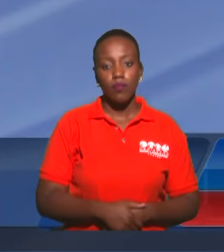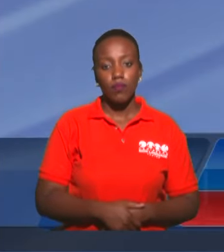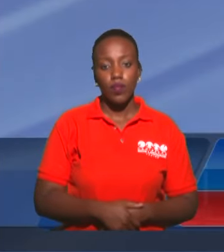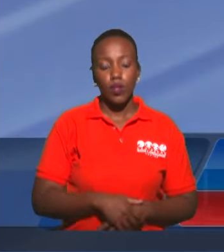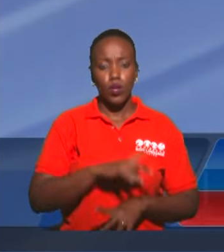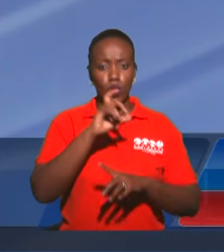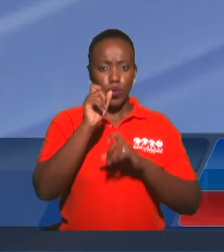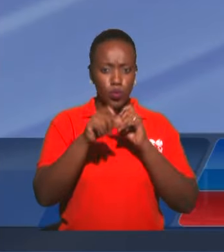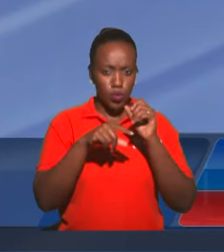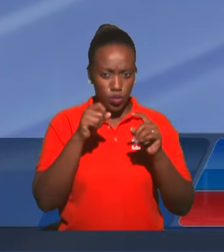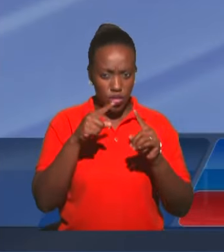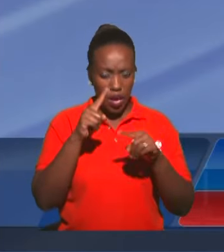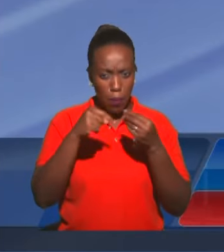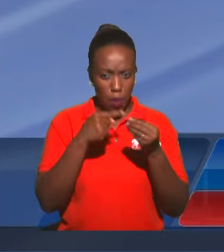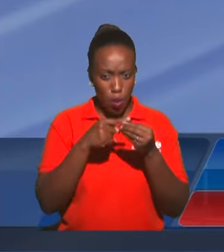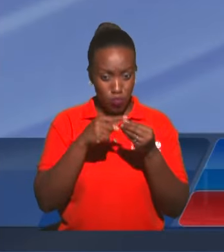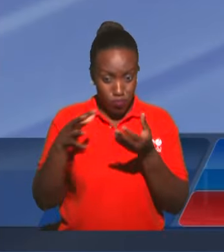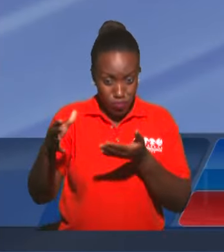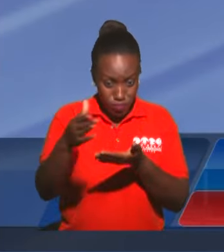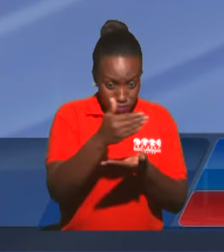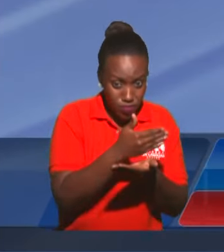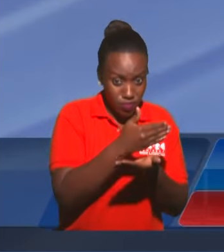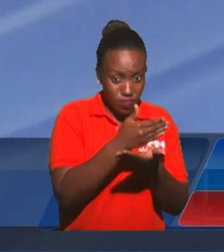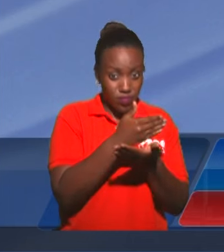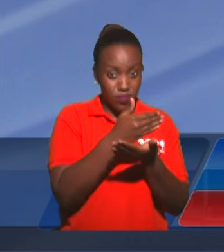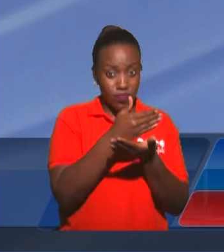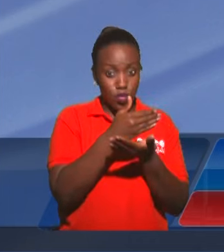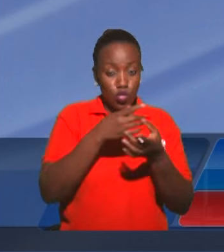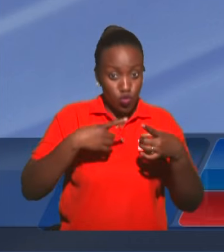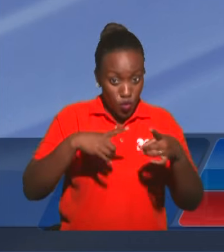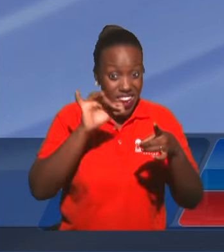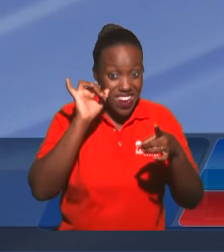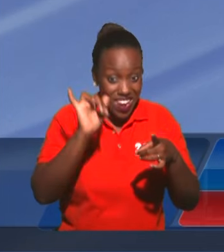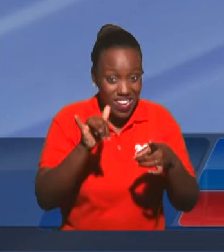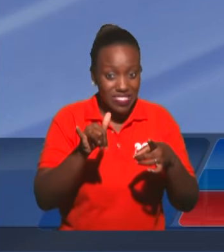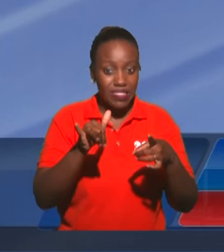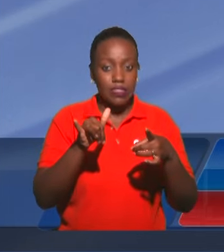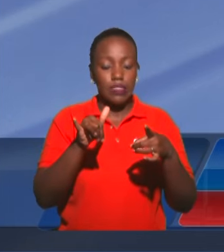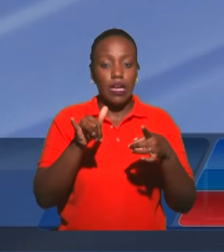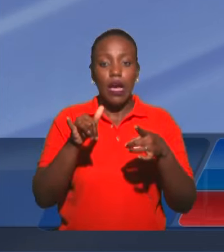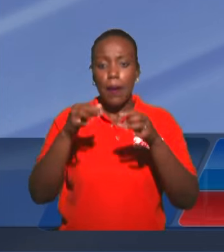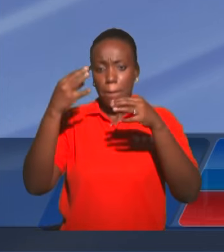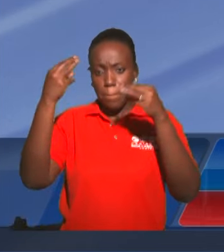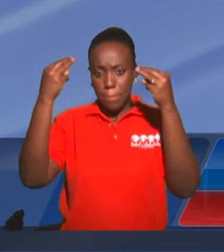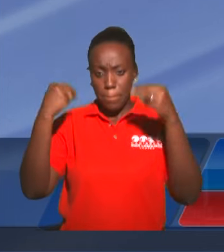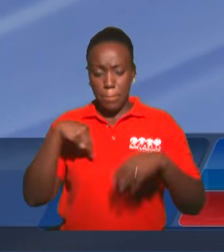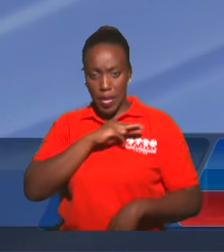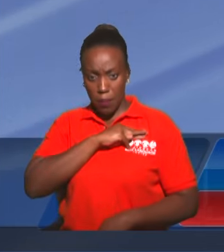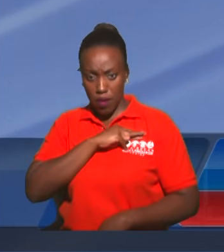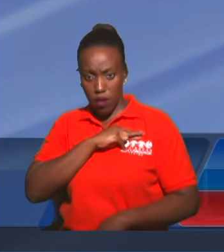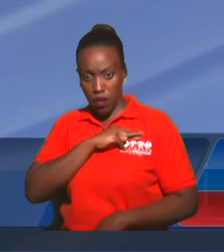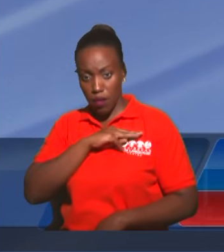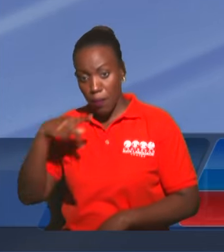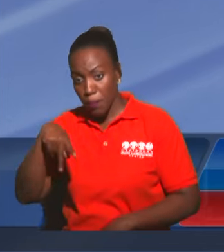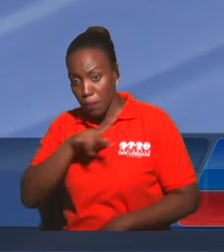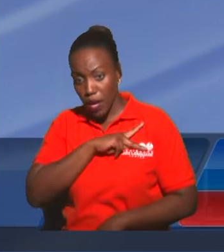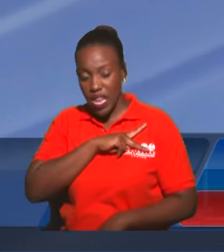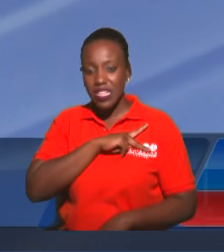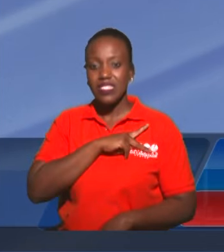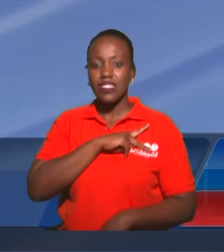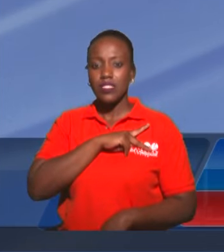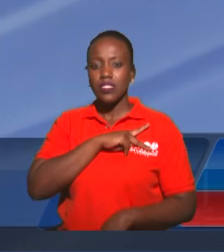Questions on the projected revenue to be made by Trinidad and Tobago during the tournament were raised by Member of Parliament for Caroni Central, Arnold Ram, as he